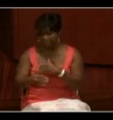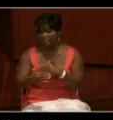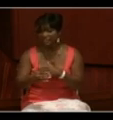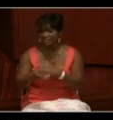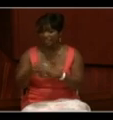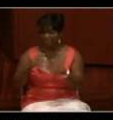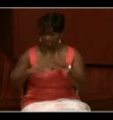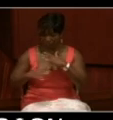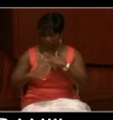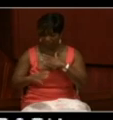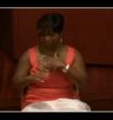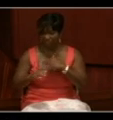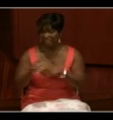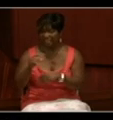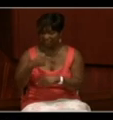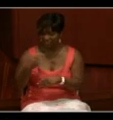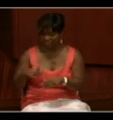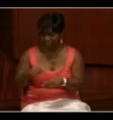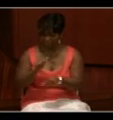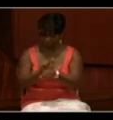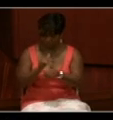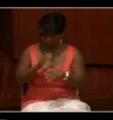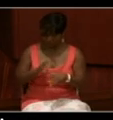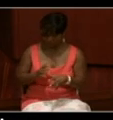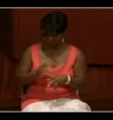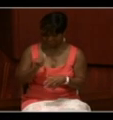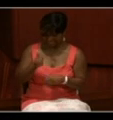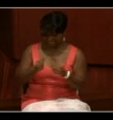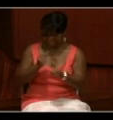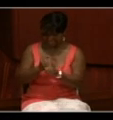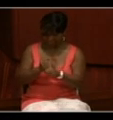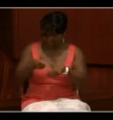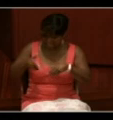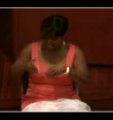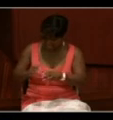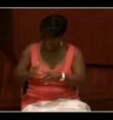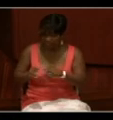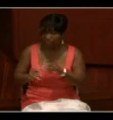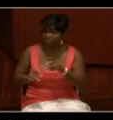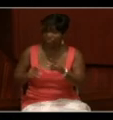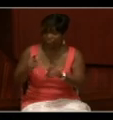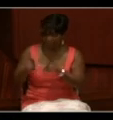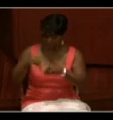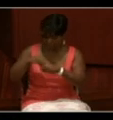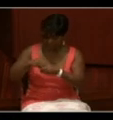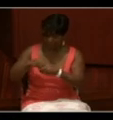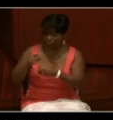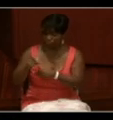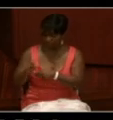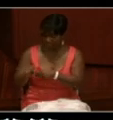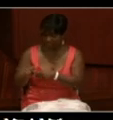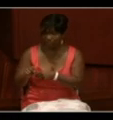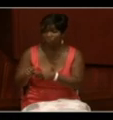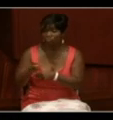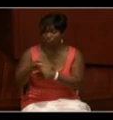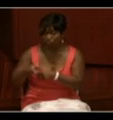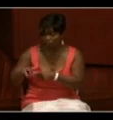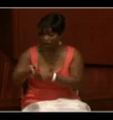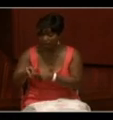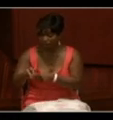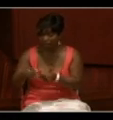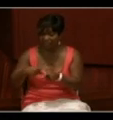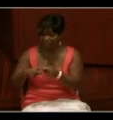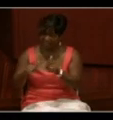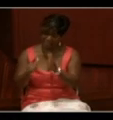laborers for 10 years, but did permit those who had been in the U.S. since 1880 to travel and then legally reenter.